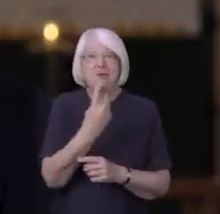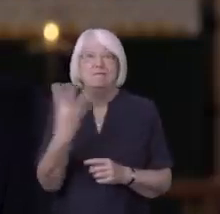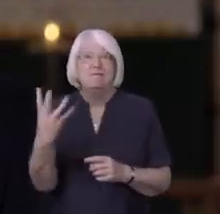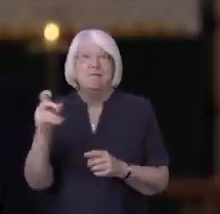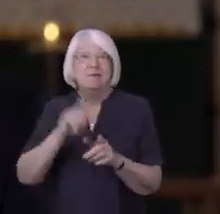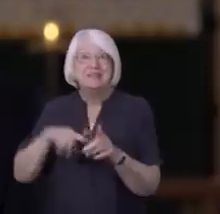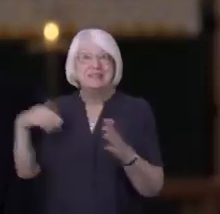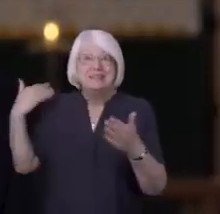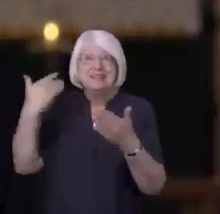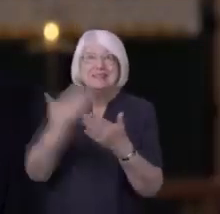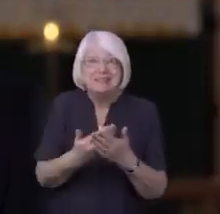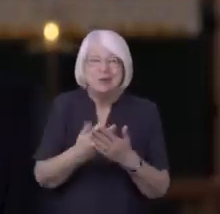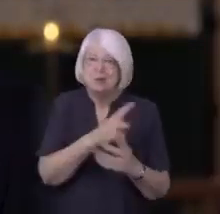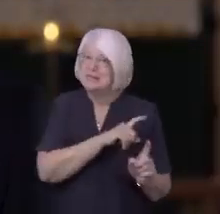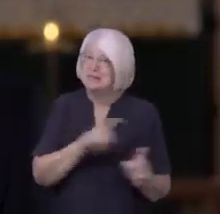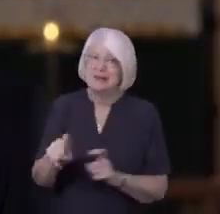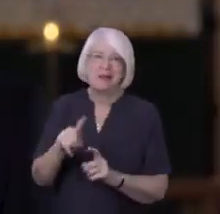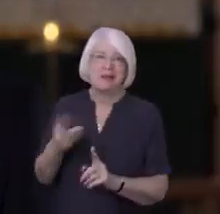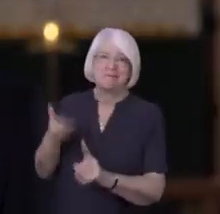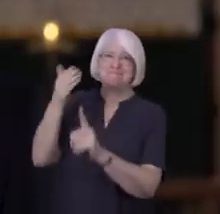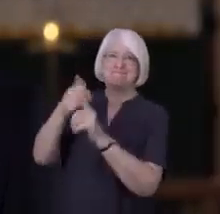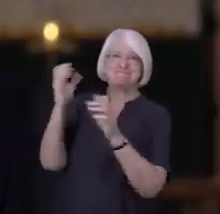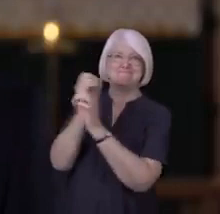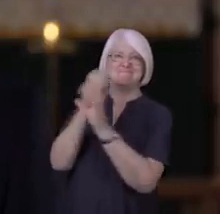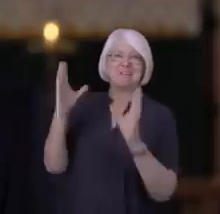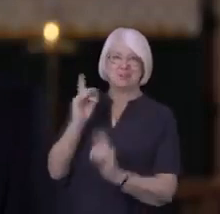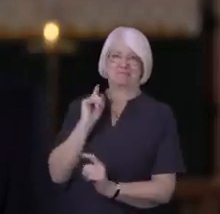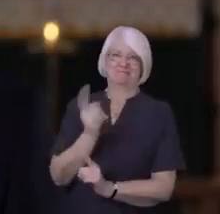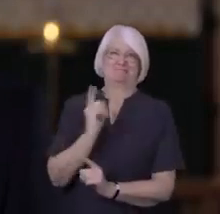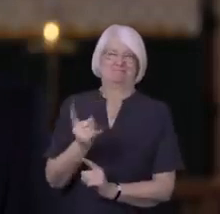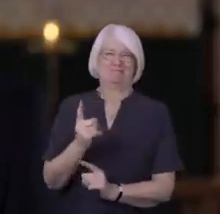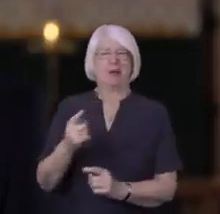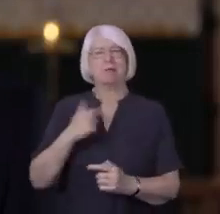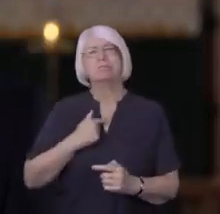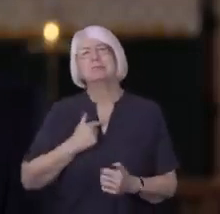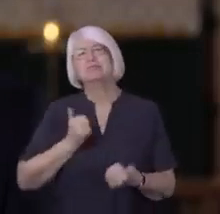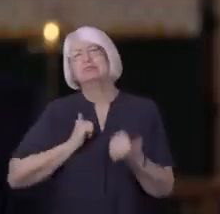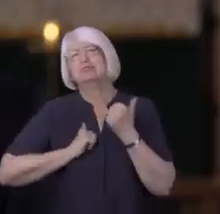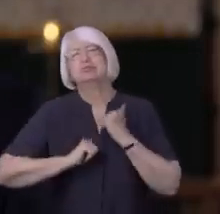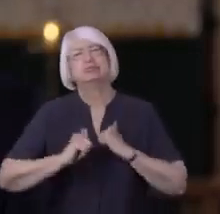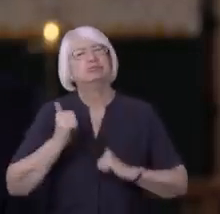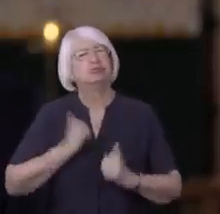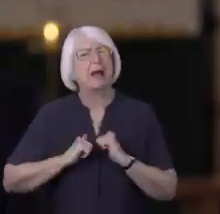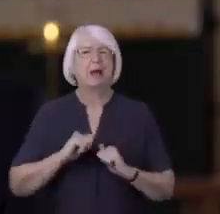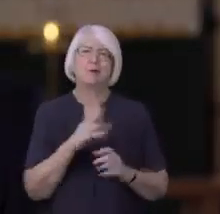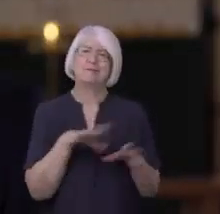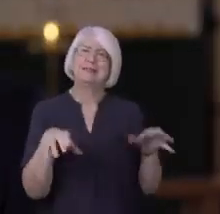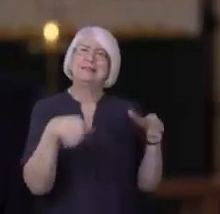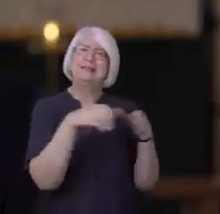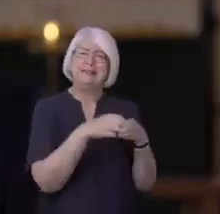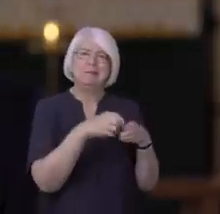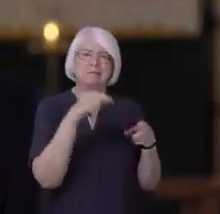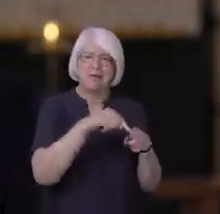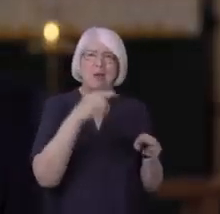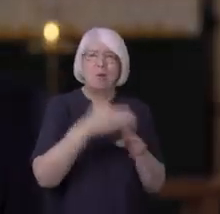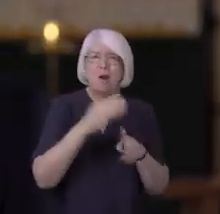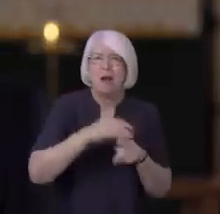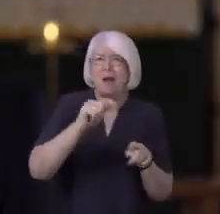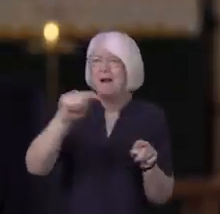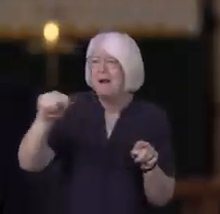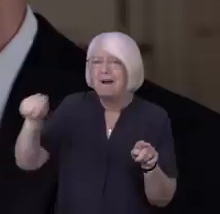vision. And I am so proud of my team, who work right around the country with some of the most vulnerable and disadvantaged